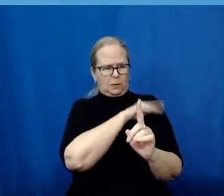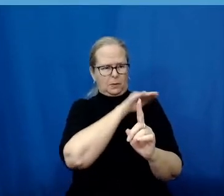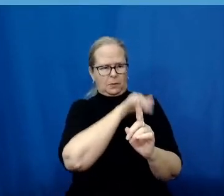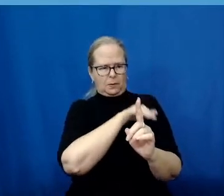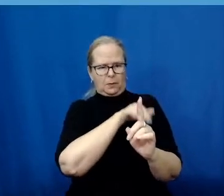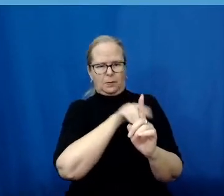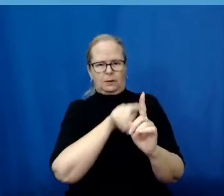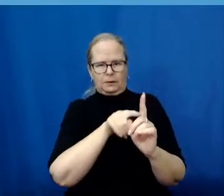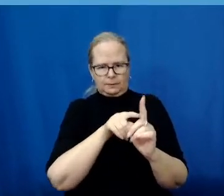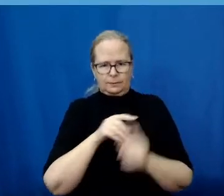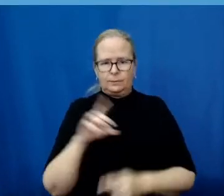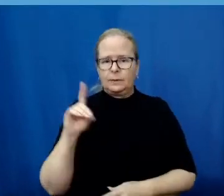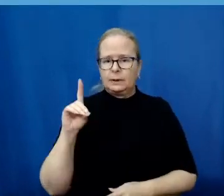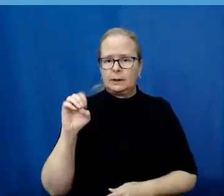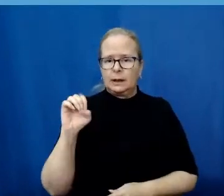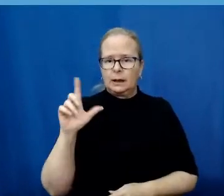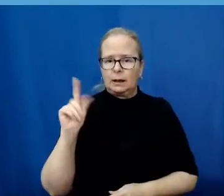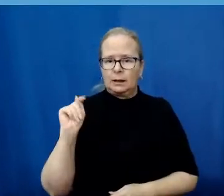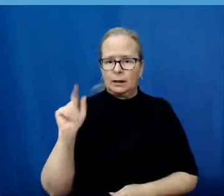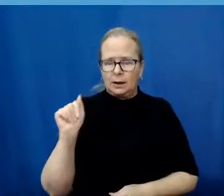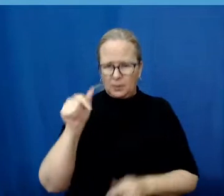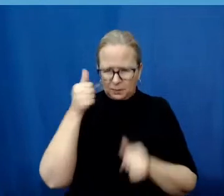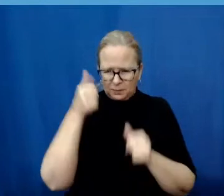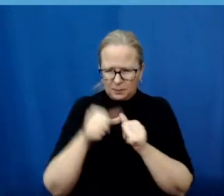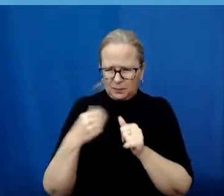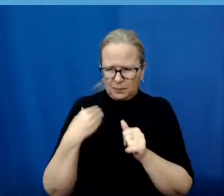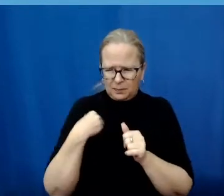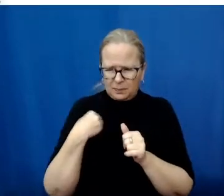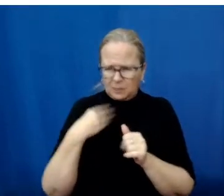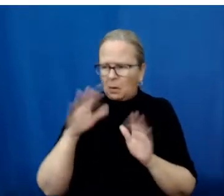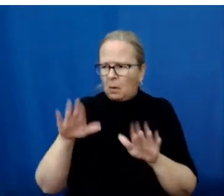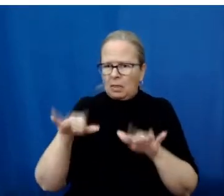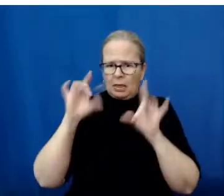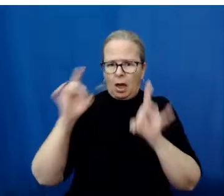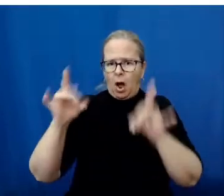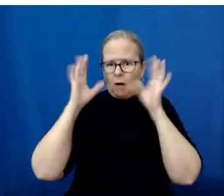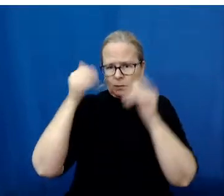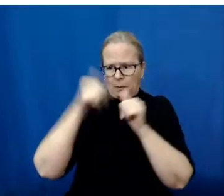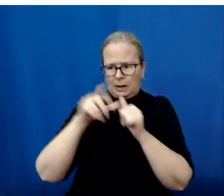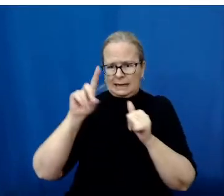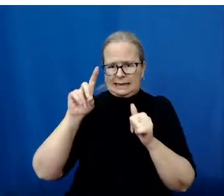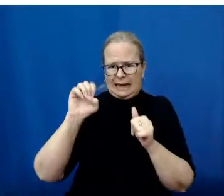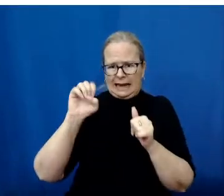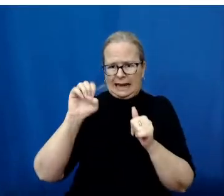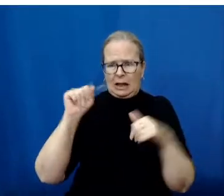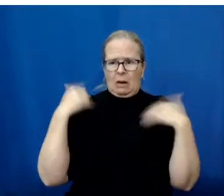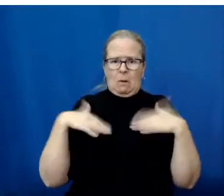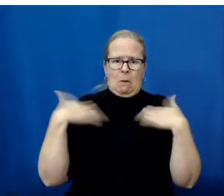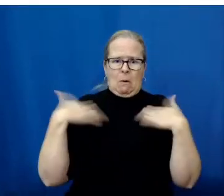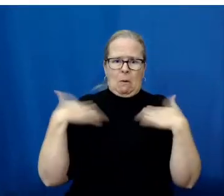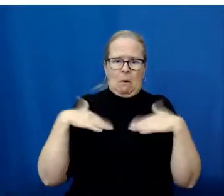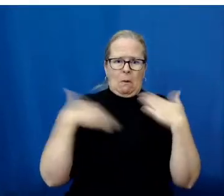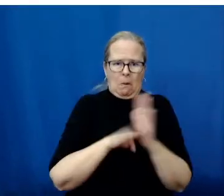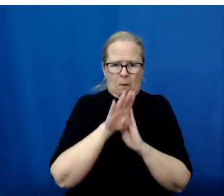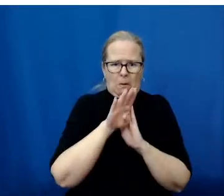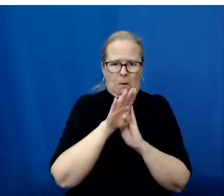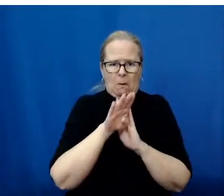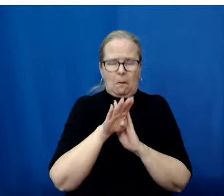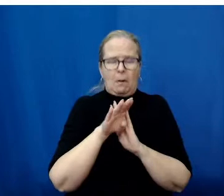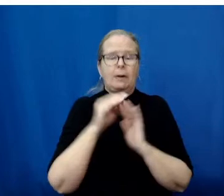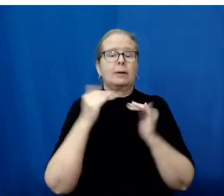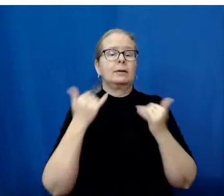pretty bad. Next slide, please. So positivity, we're flattening out here. We've